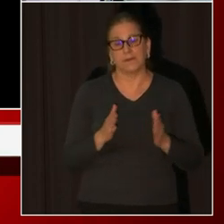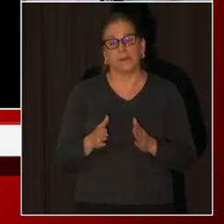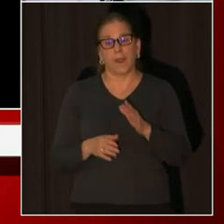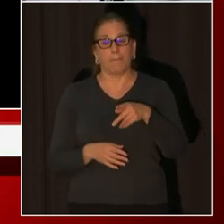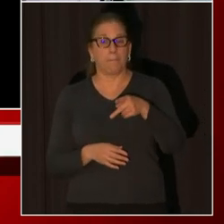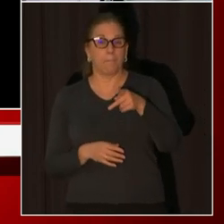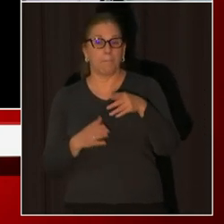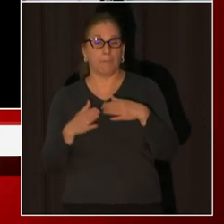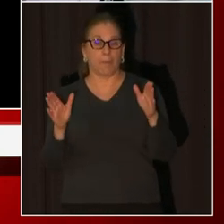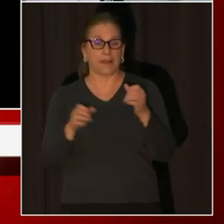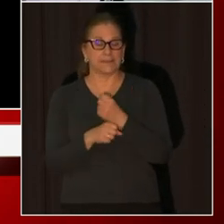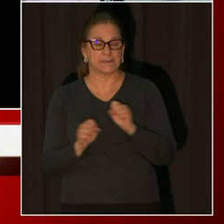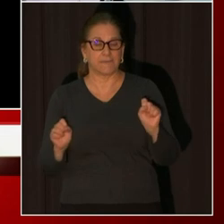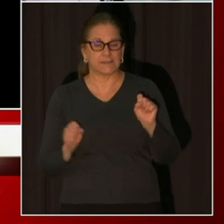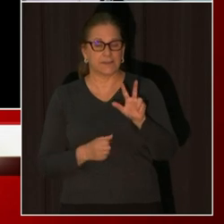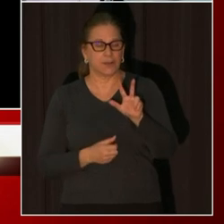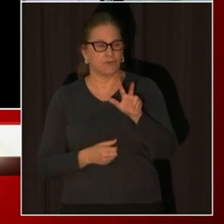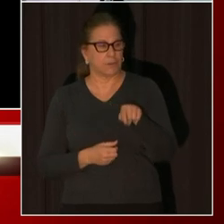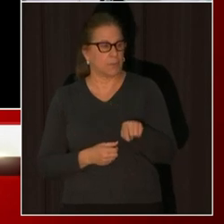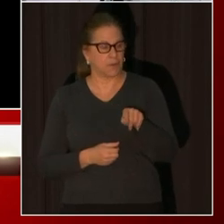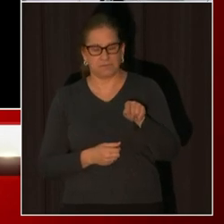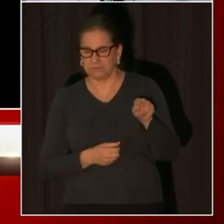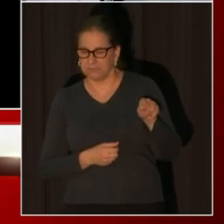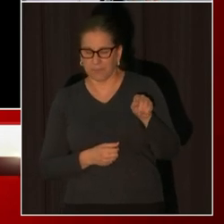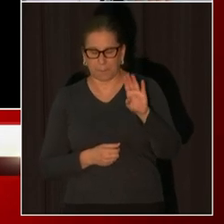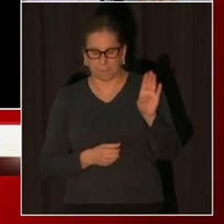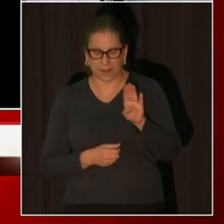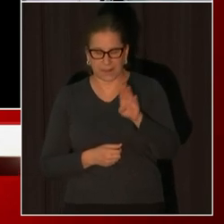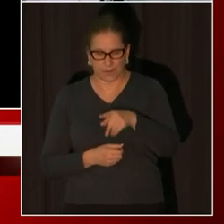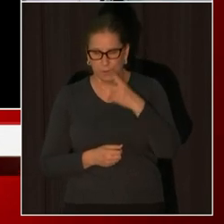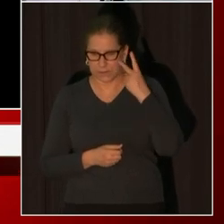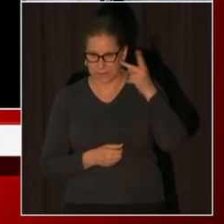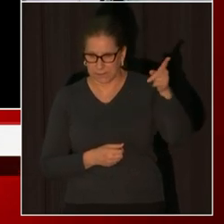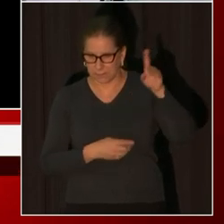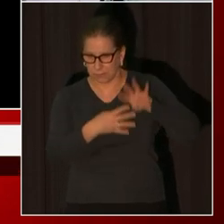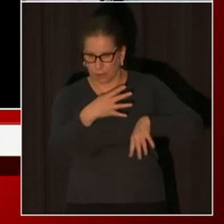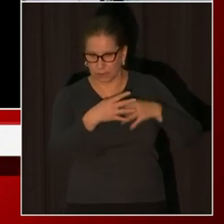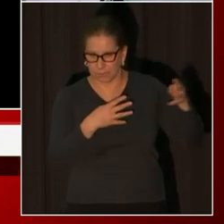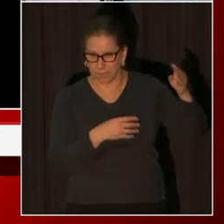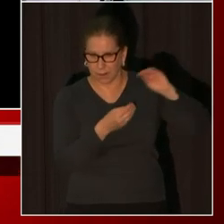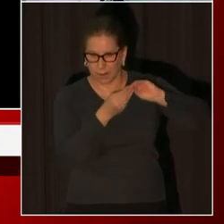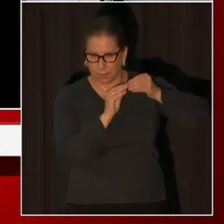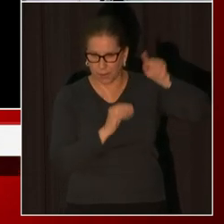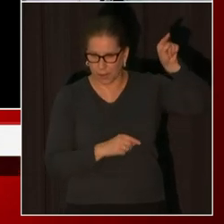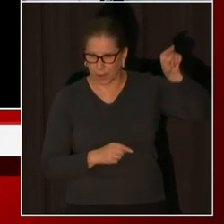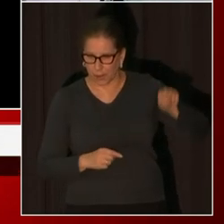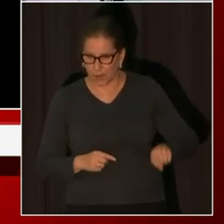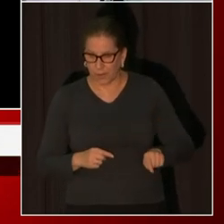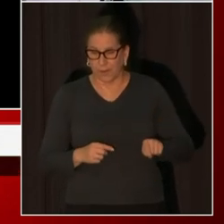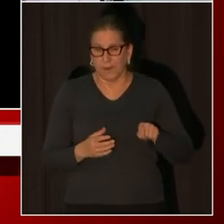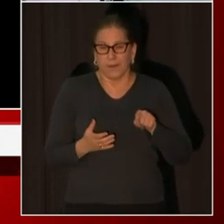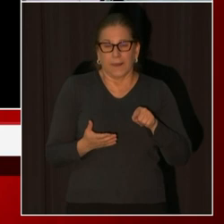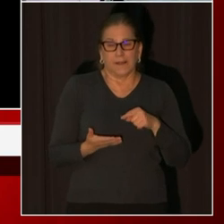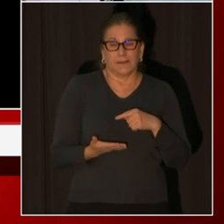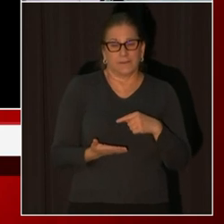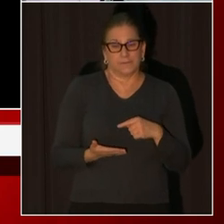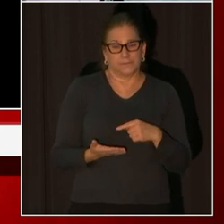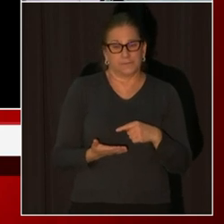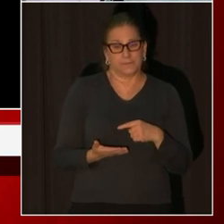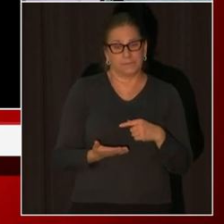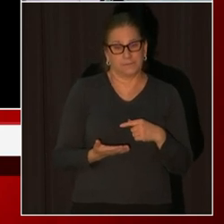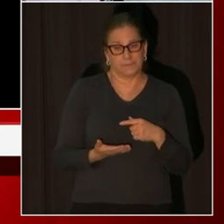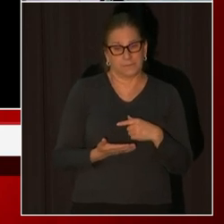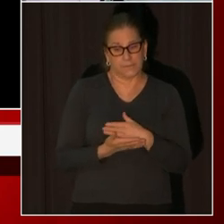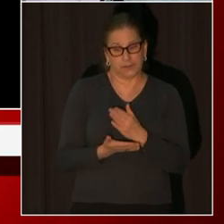other categories so listed. When we look at the budget growth over a year, and we look at what has been